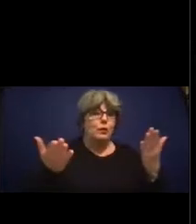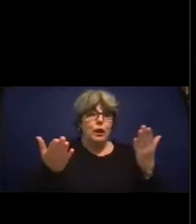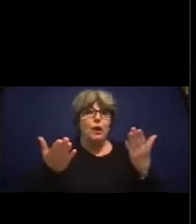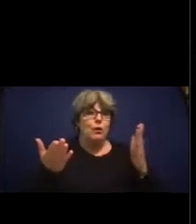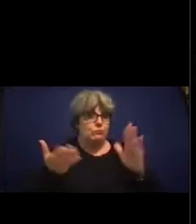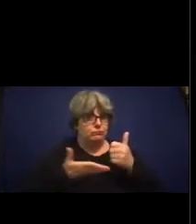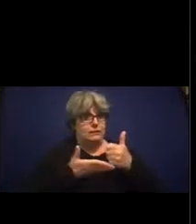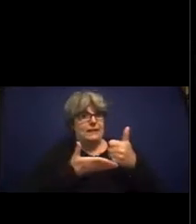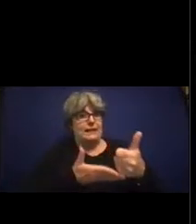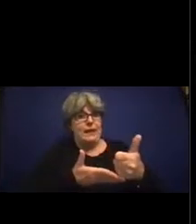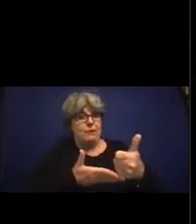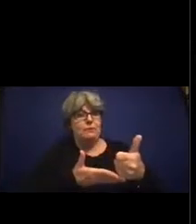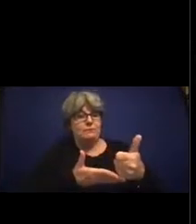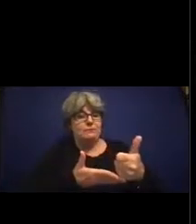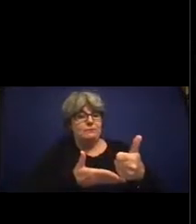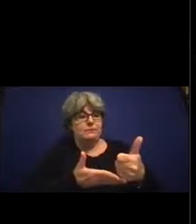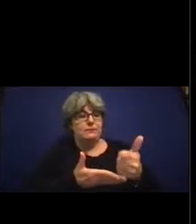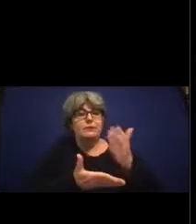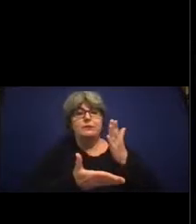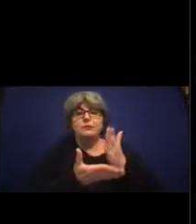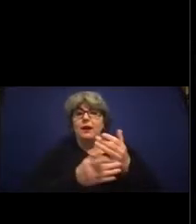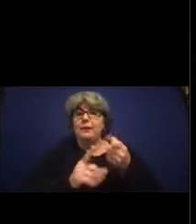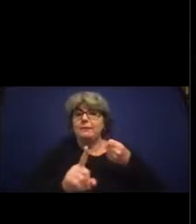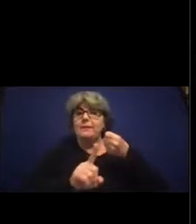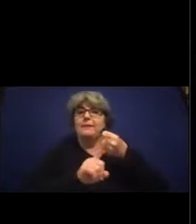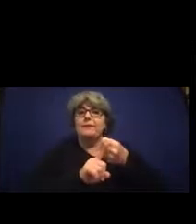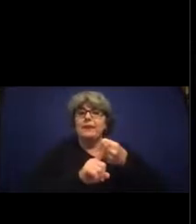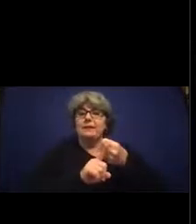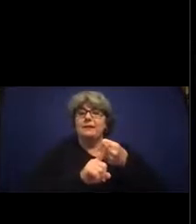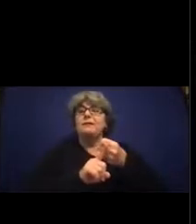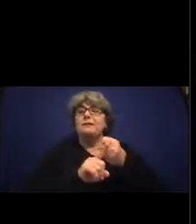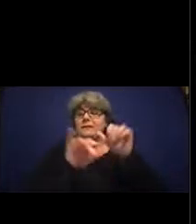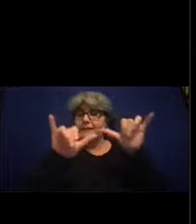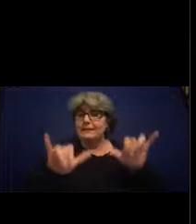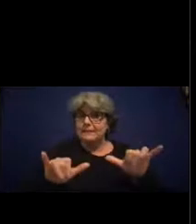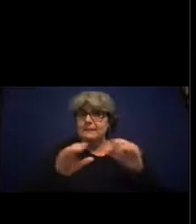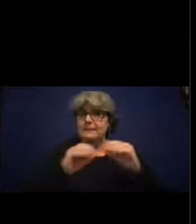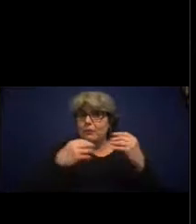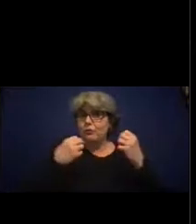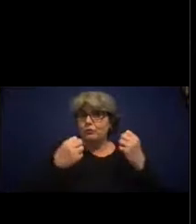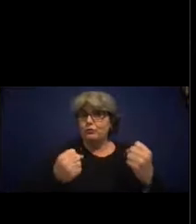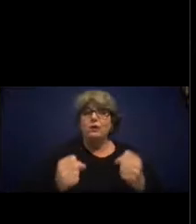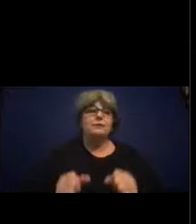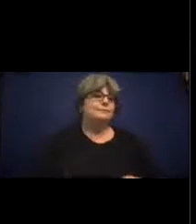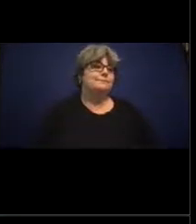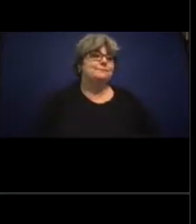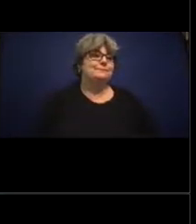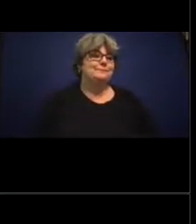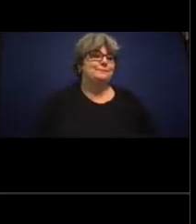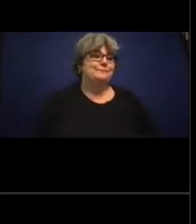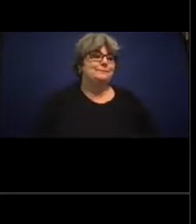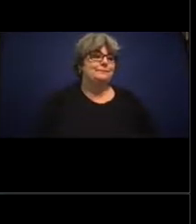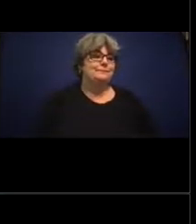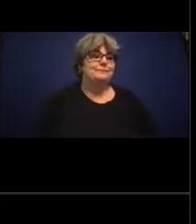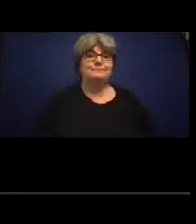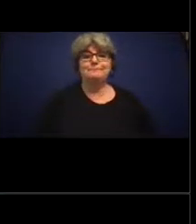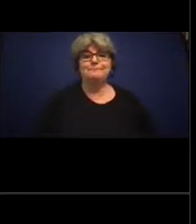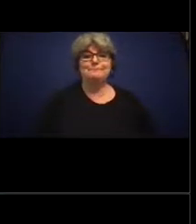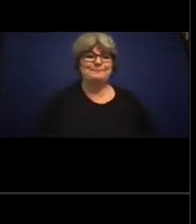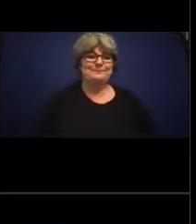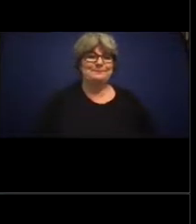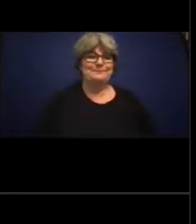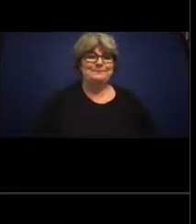to eliminate local effects that would make our ecosystem stronger in the face of climate change. So I'll take any questions you guys have